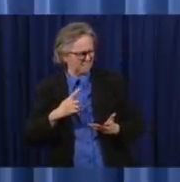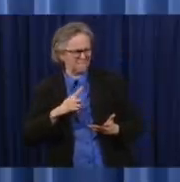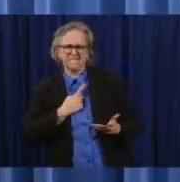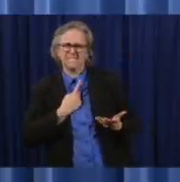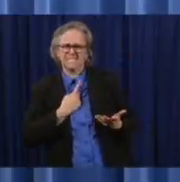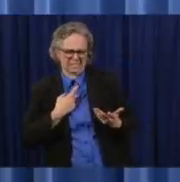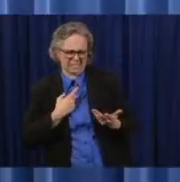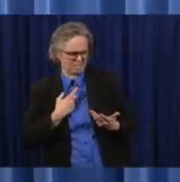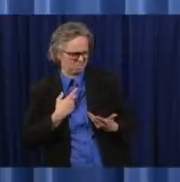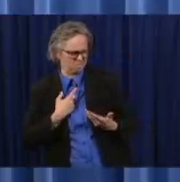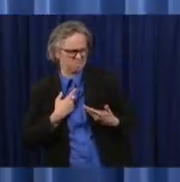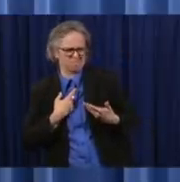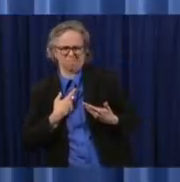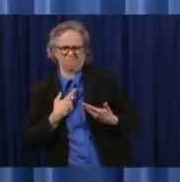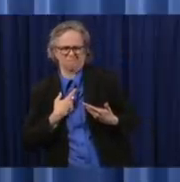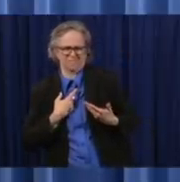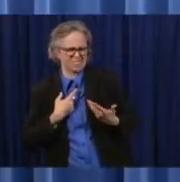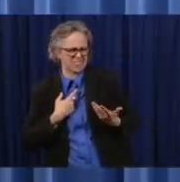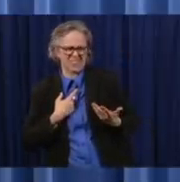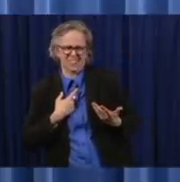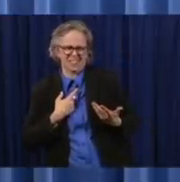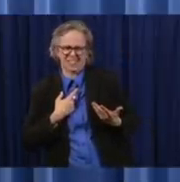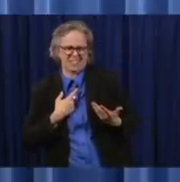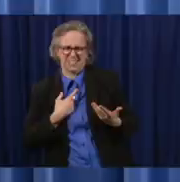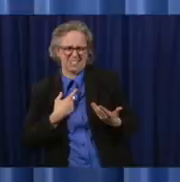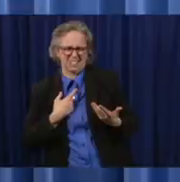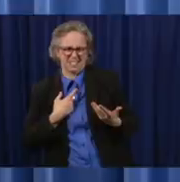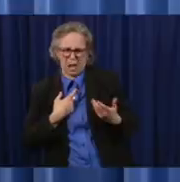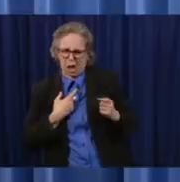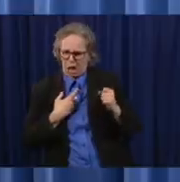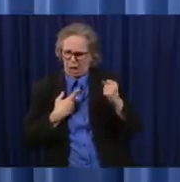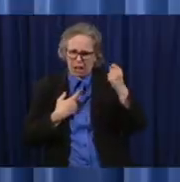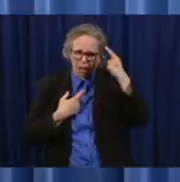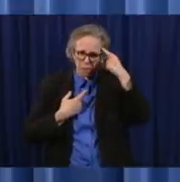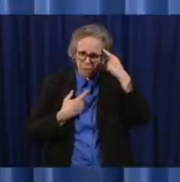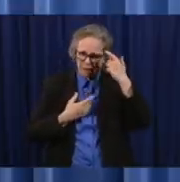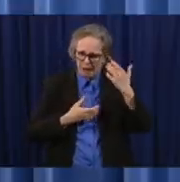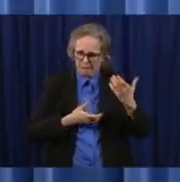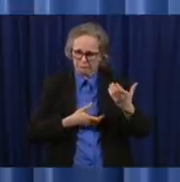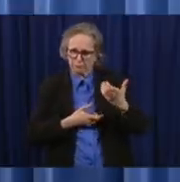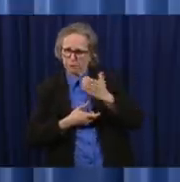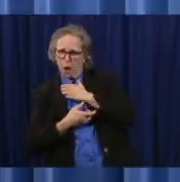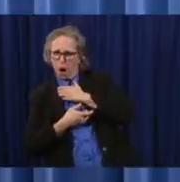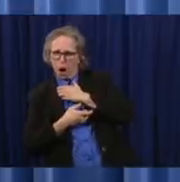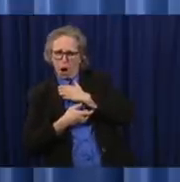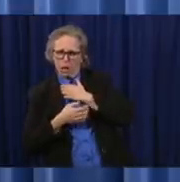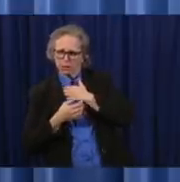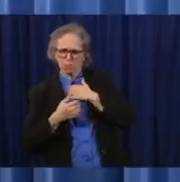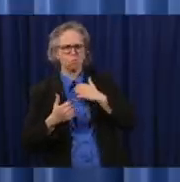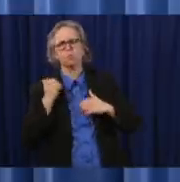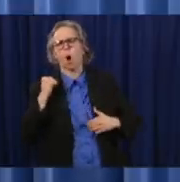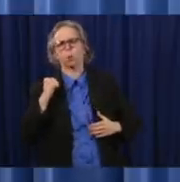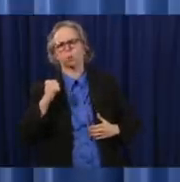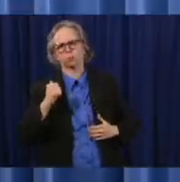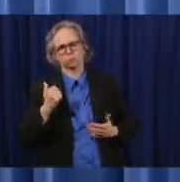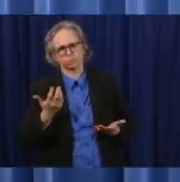people looked at this and they said, that's one government mandate too far. It's just too much,